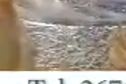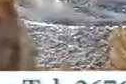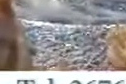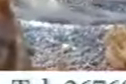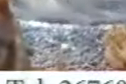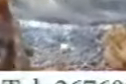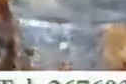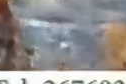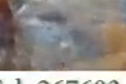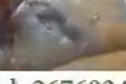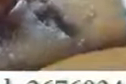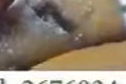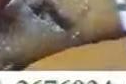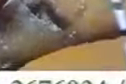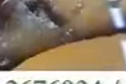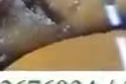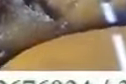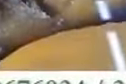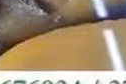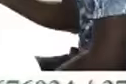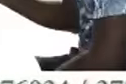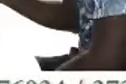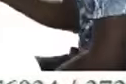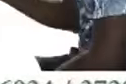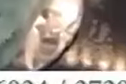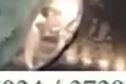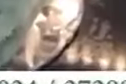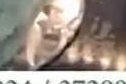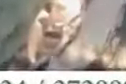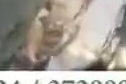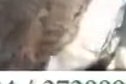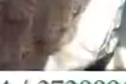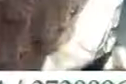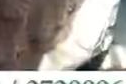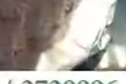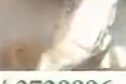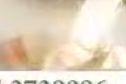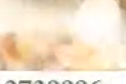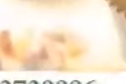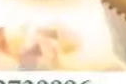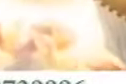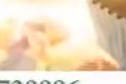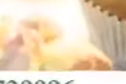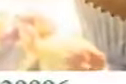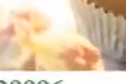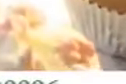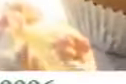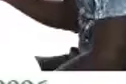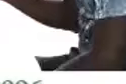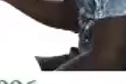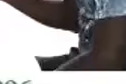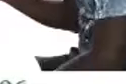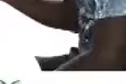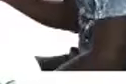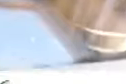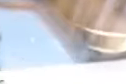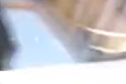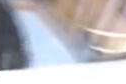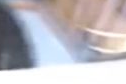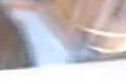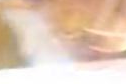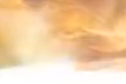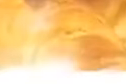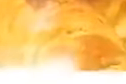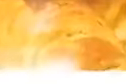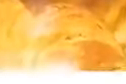anim bakery. Iko fanan beka lele. Badde lomba conference lomba workshop lomba ye fofé nil lom dunya kono